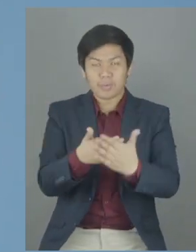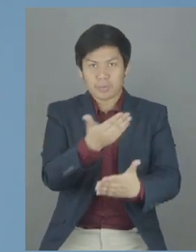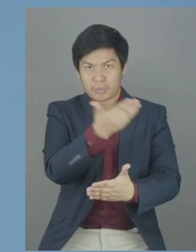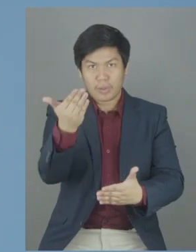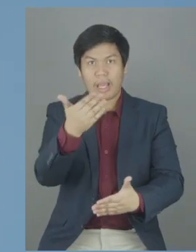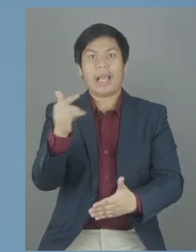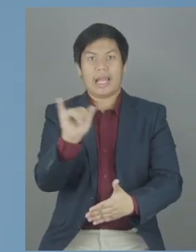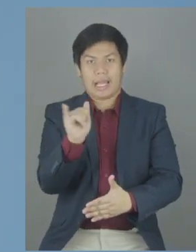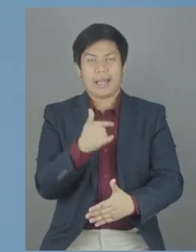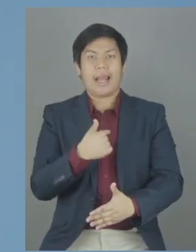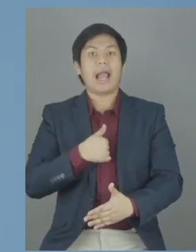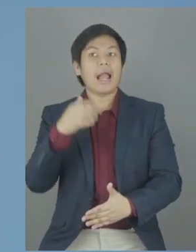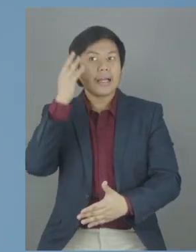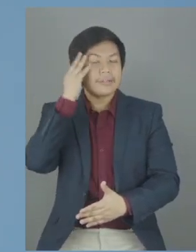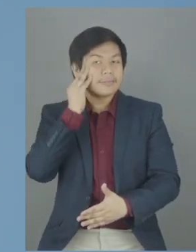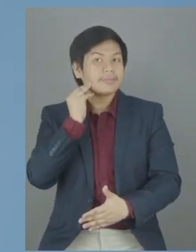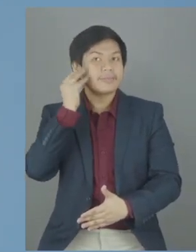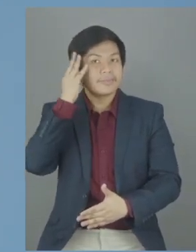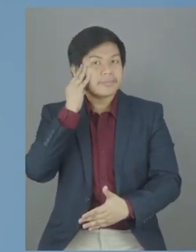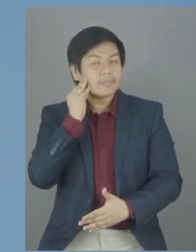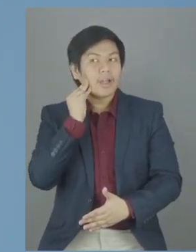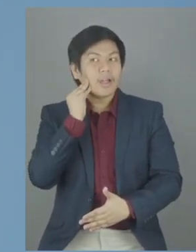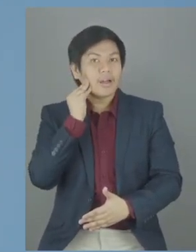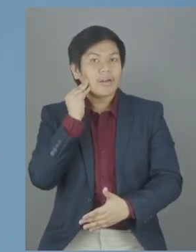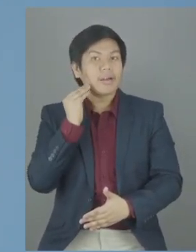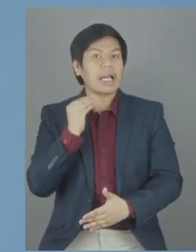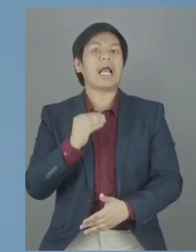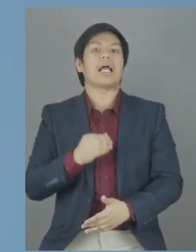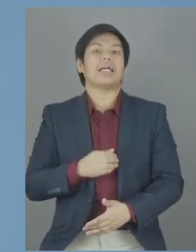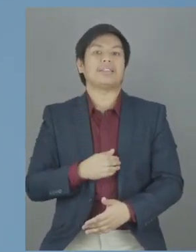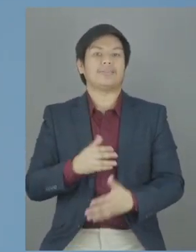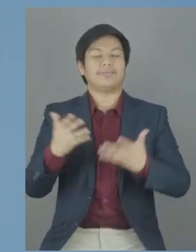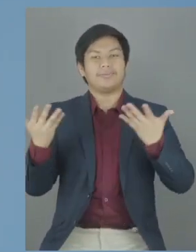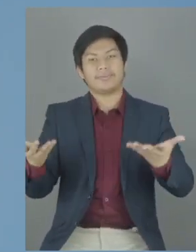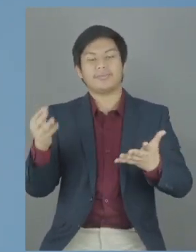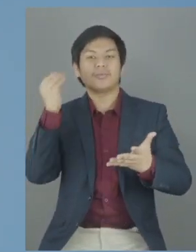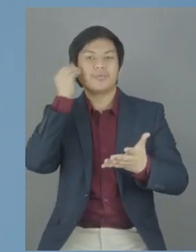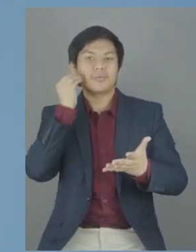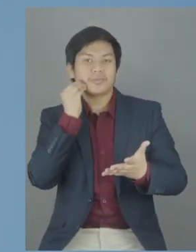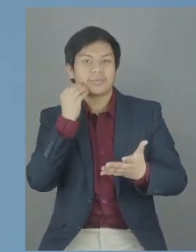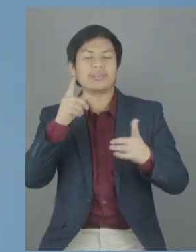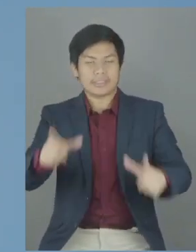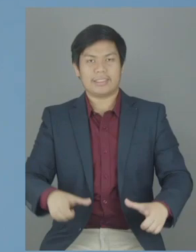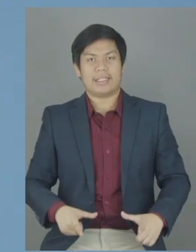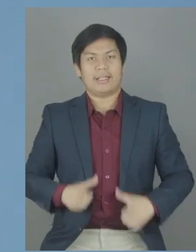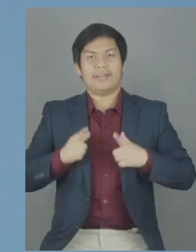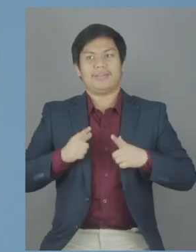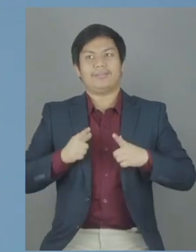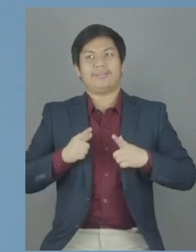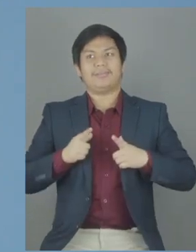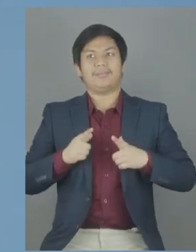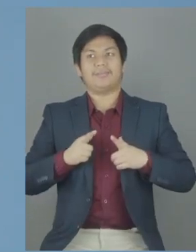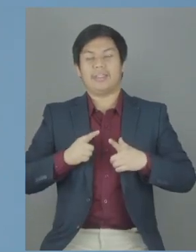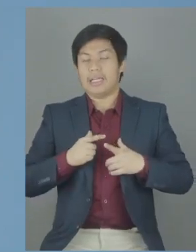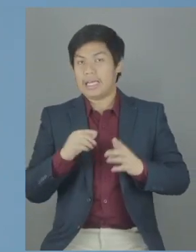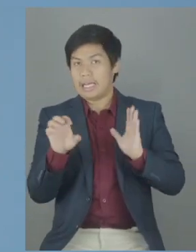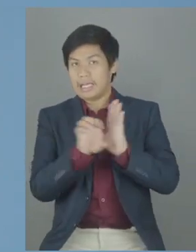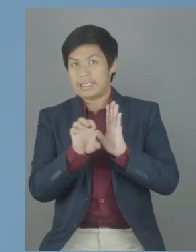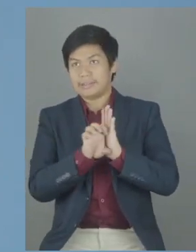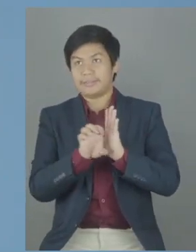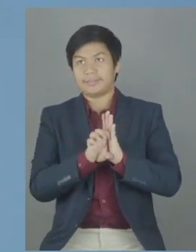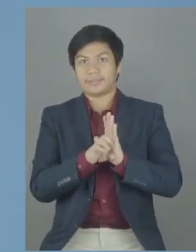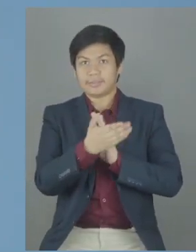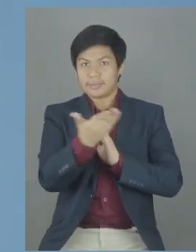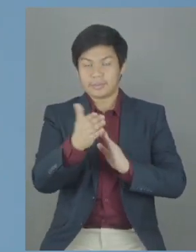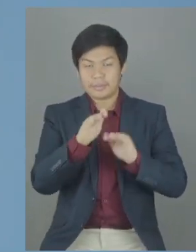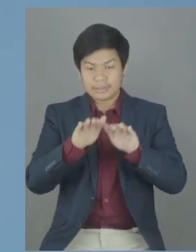myself, experienced some sort of homelessness in your life. Say, for example, you were a